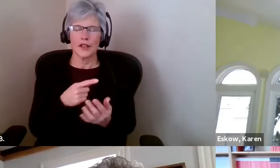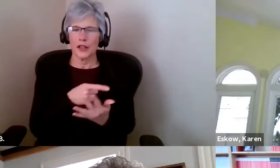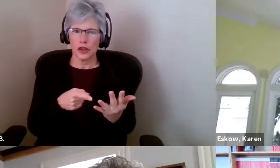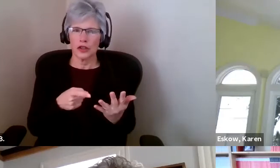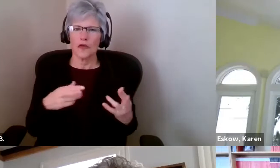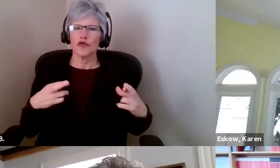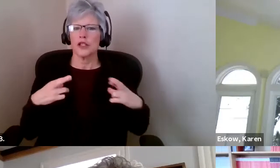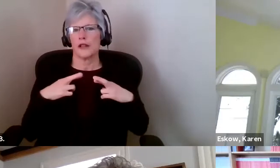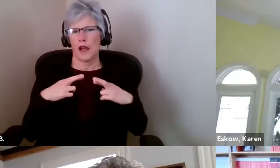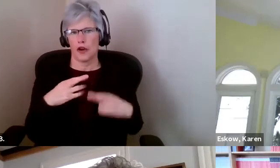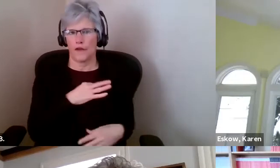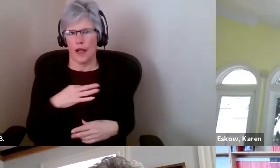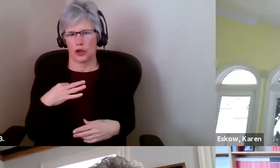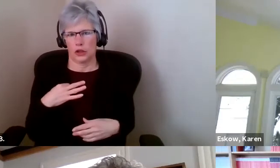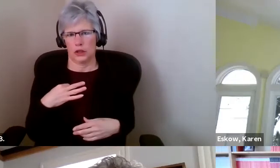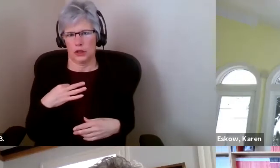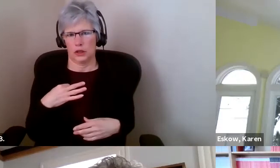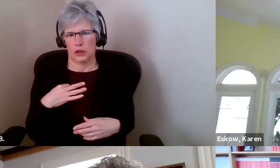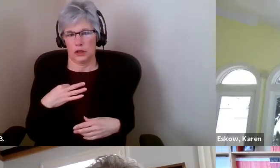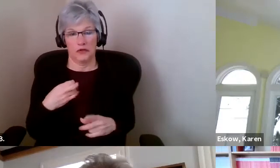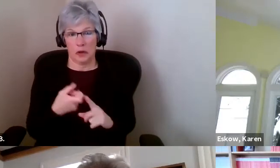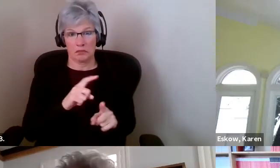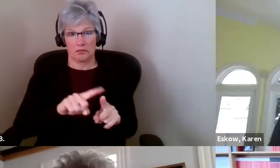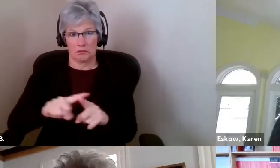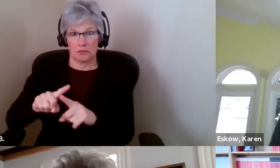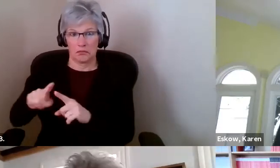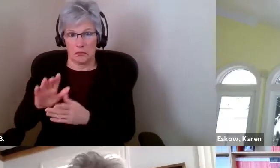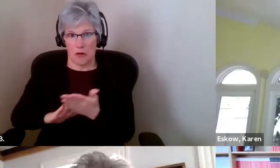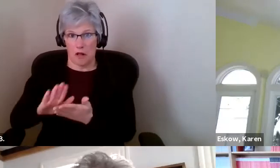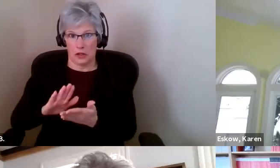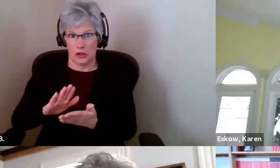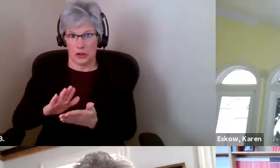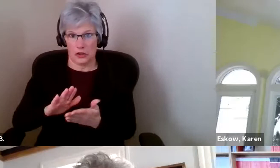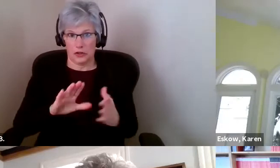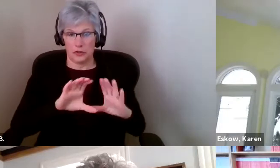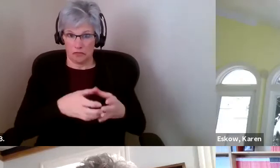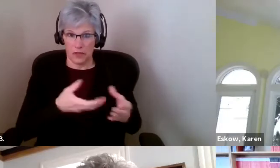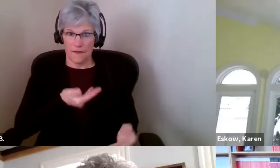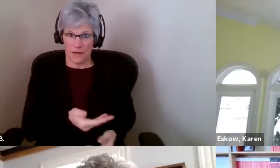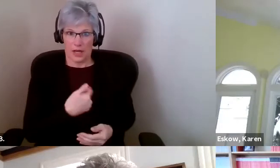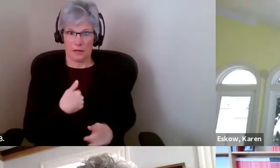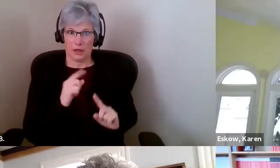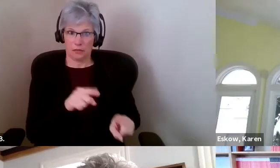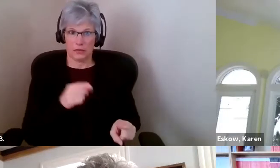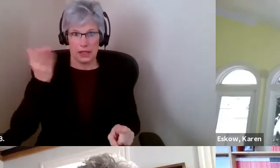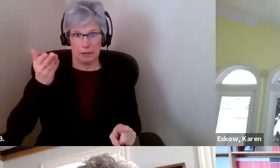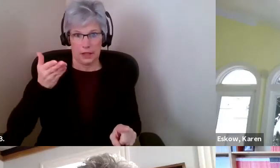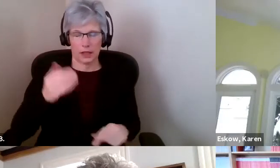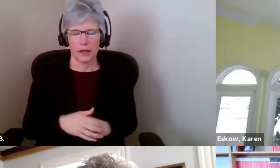Retired faculty from all the different colleges. So they invited me to speak to them, and one of the